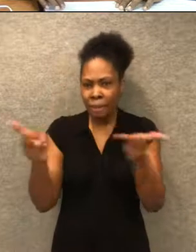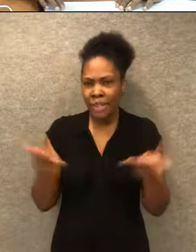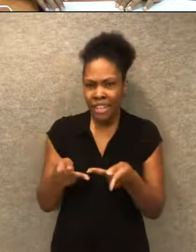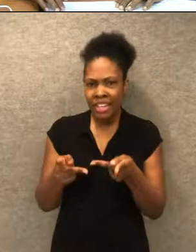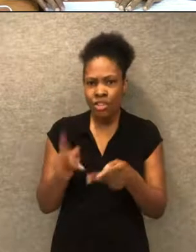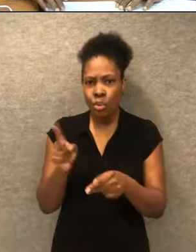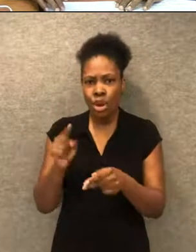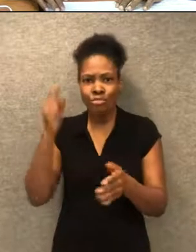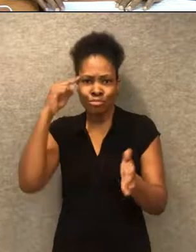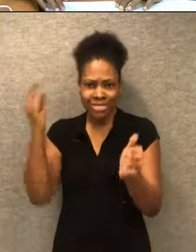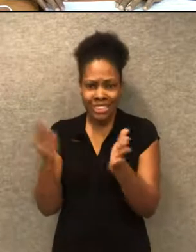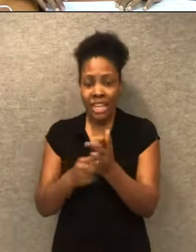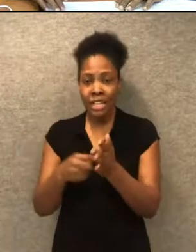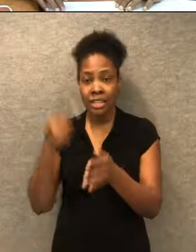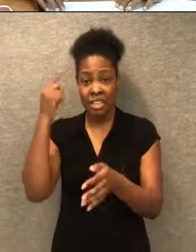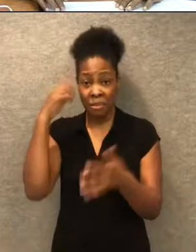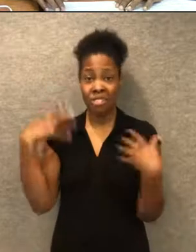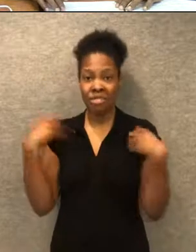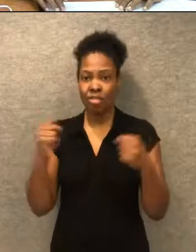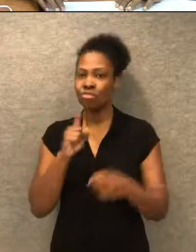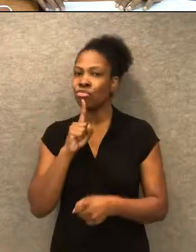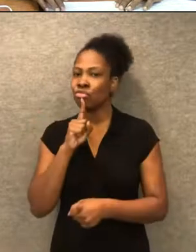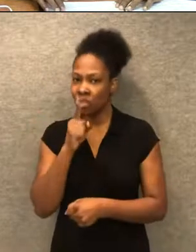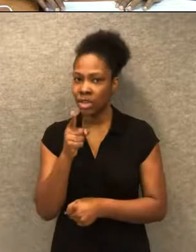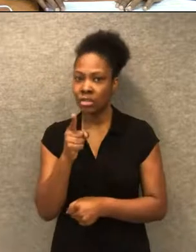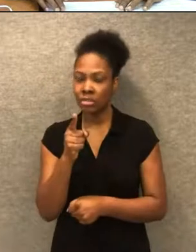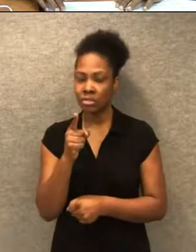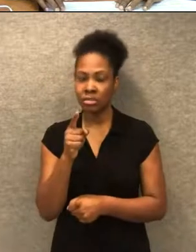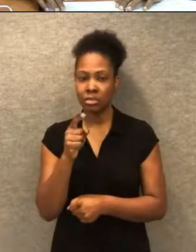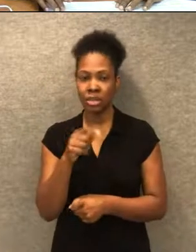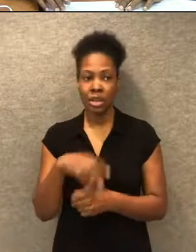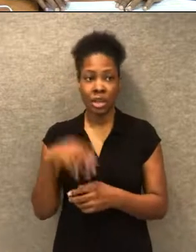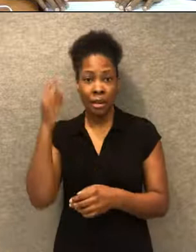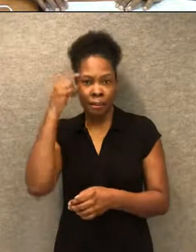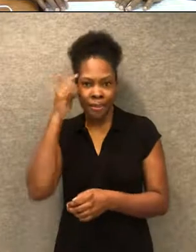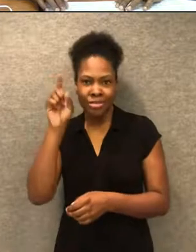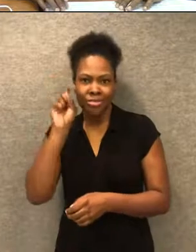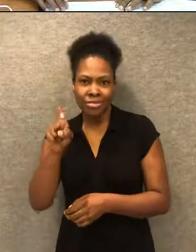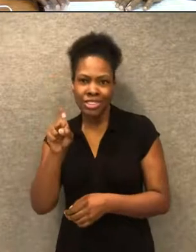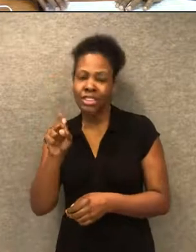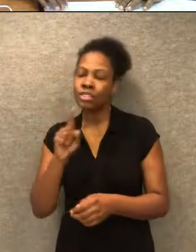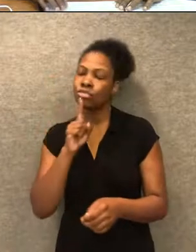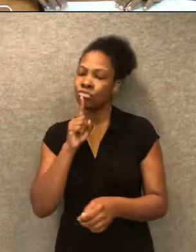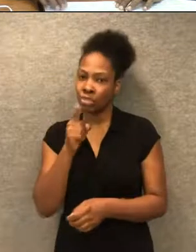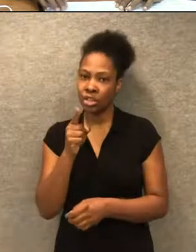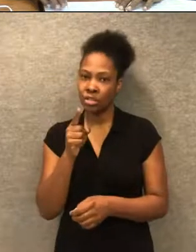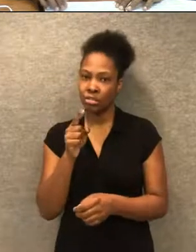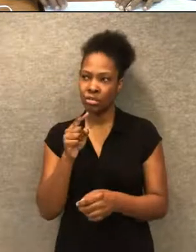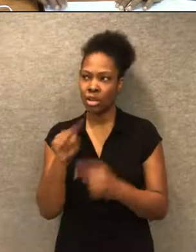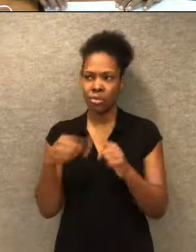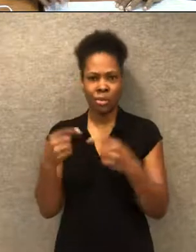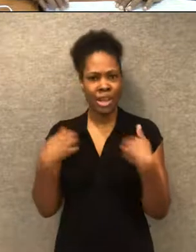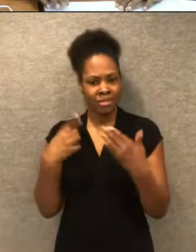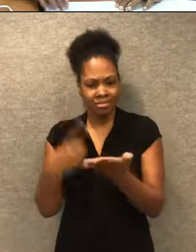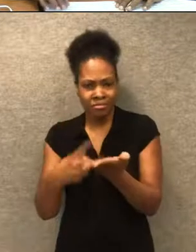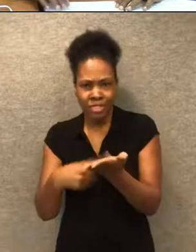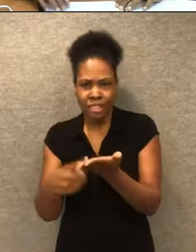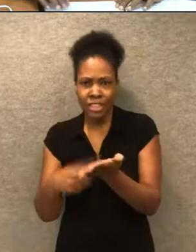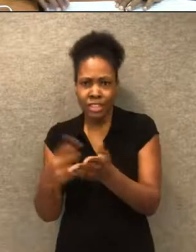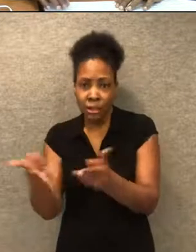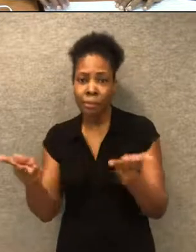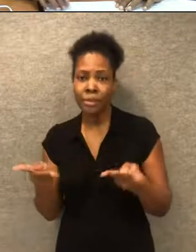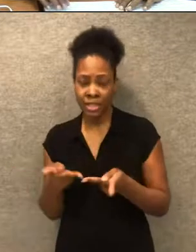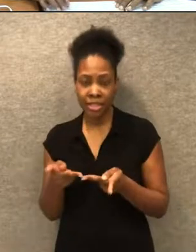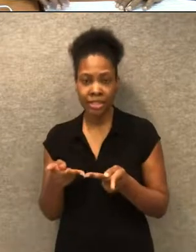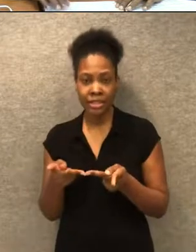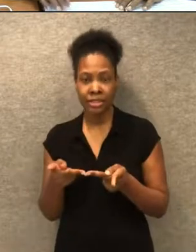real, mental health needs are real, and when we have these talking spaces like we are now, it